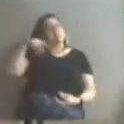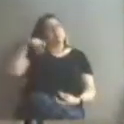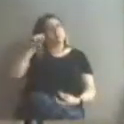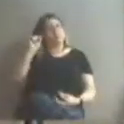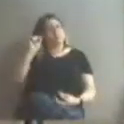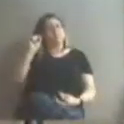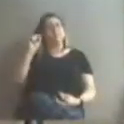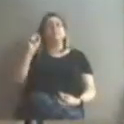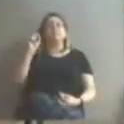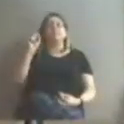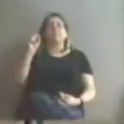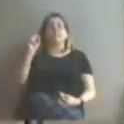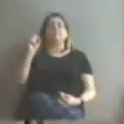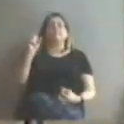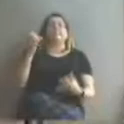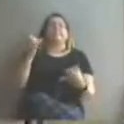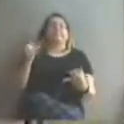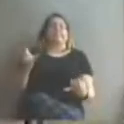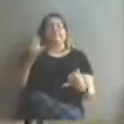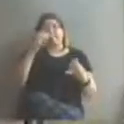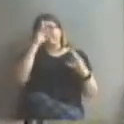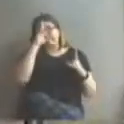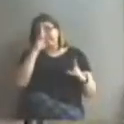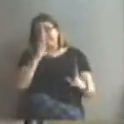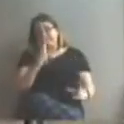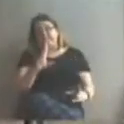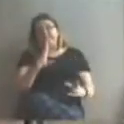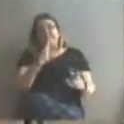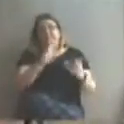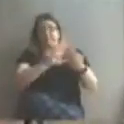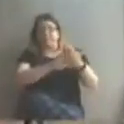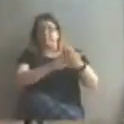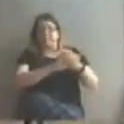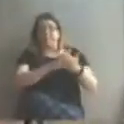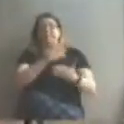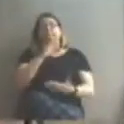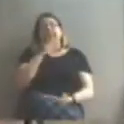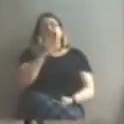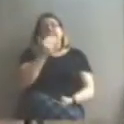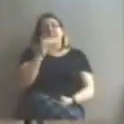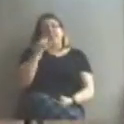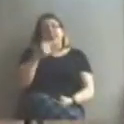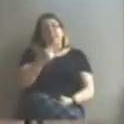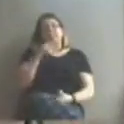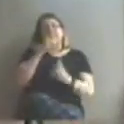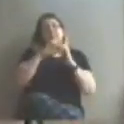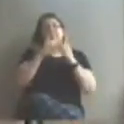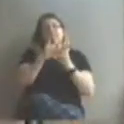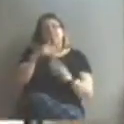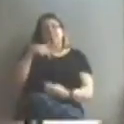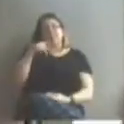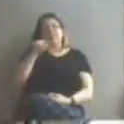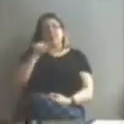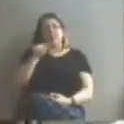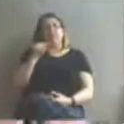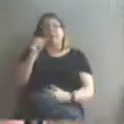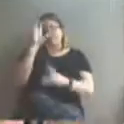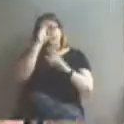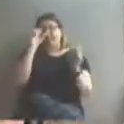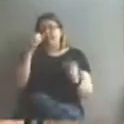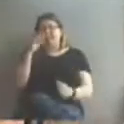of Education hereby recognizes and commends 15 District PTA President Heather Wampler for her